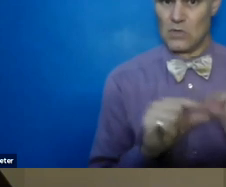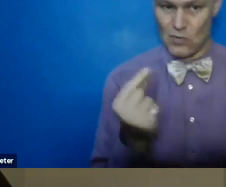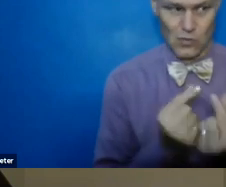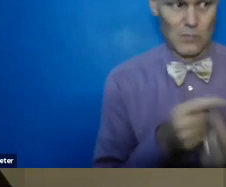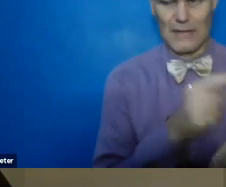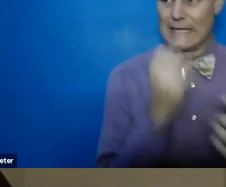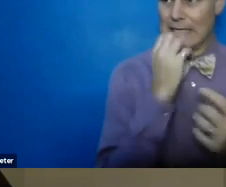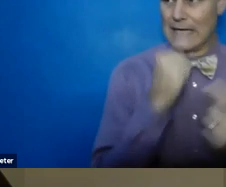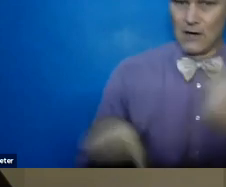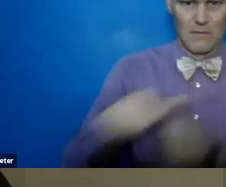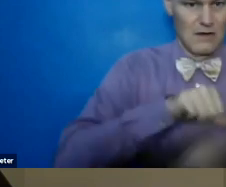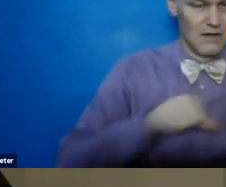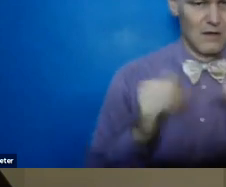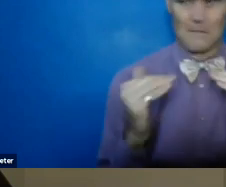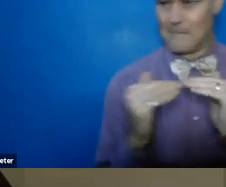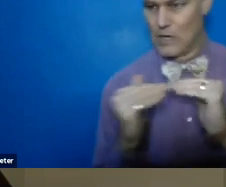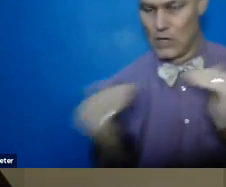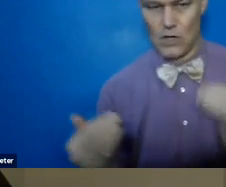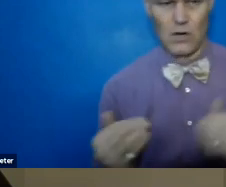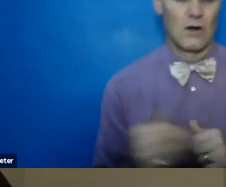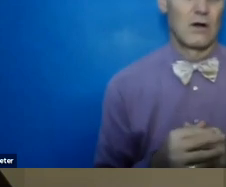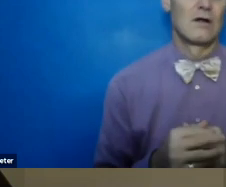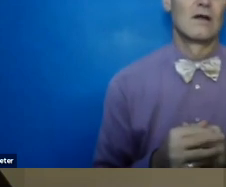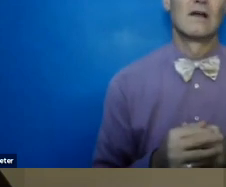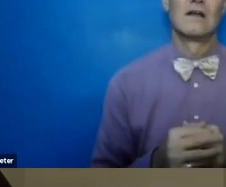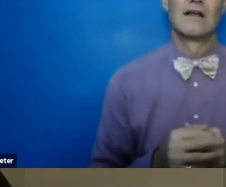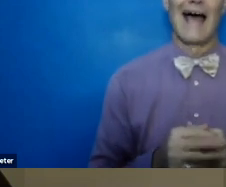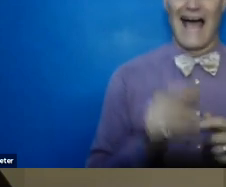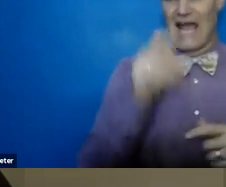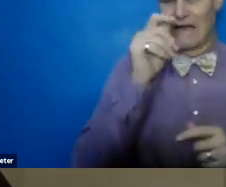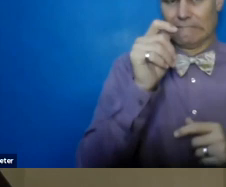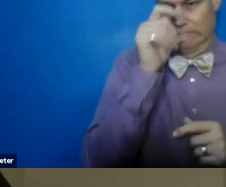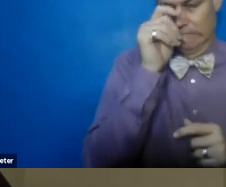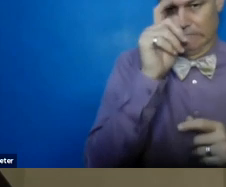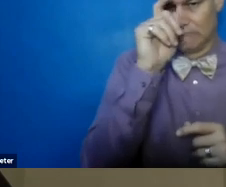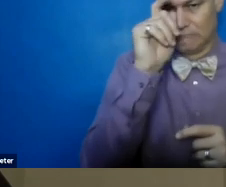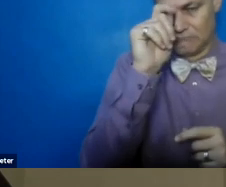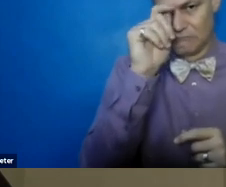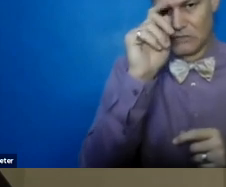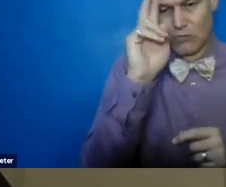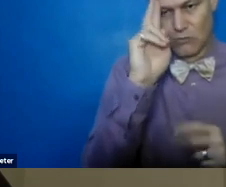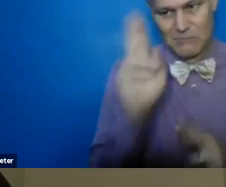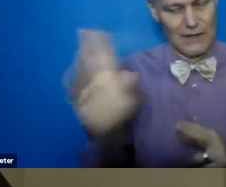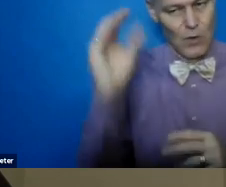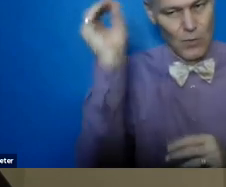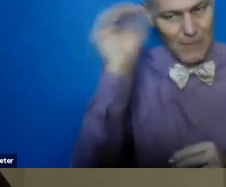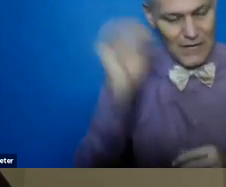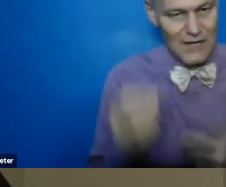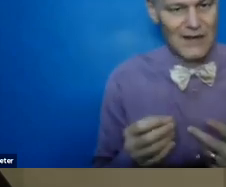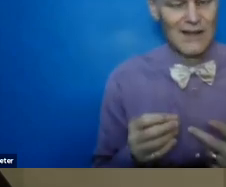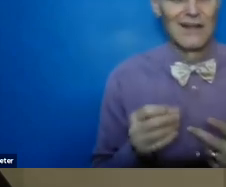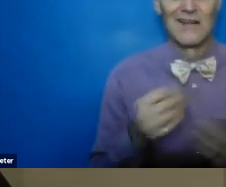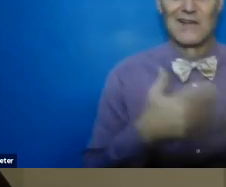in a group of peers, in a group that they actually care about the opinion of the other people there, that they can, because social